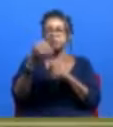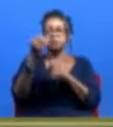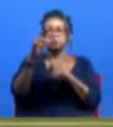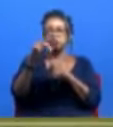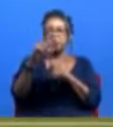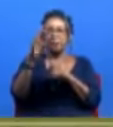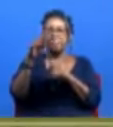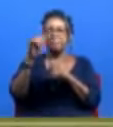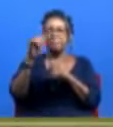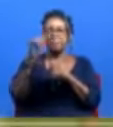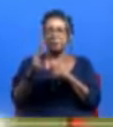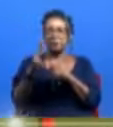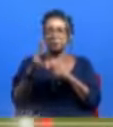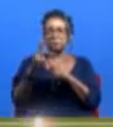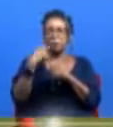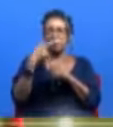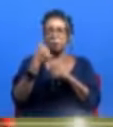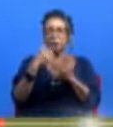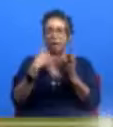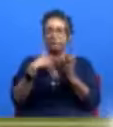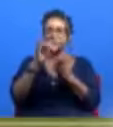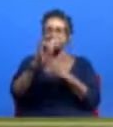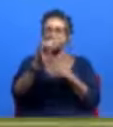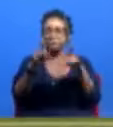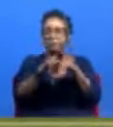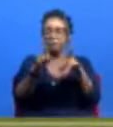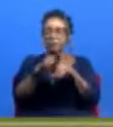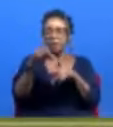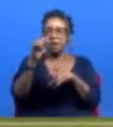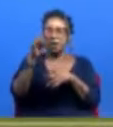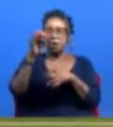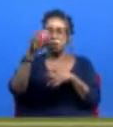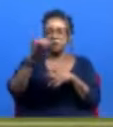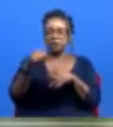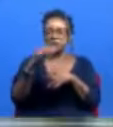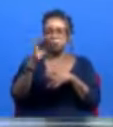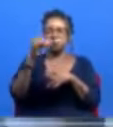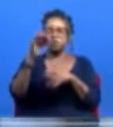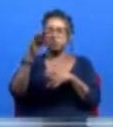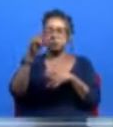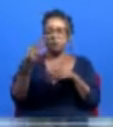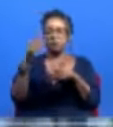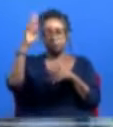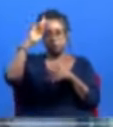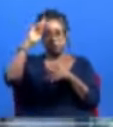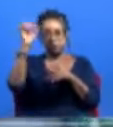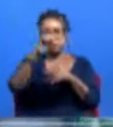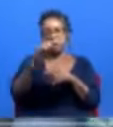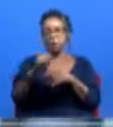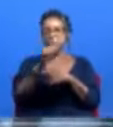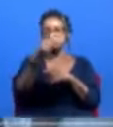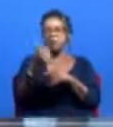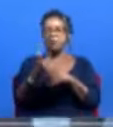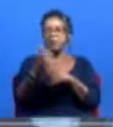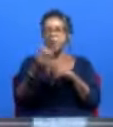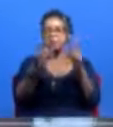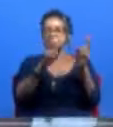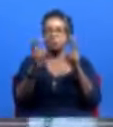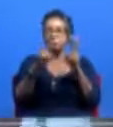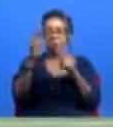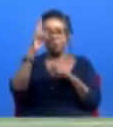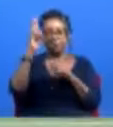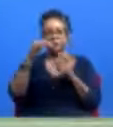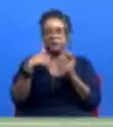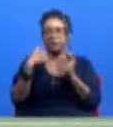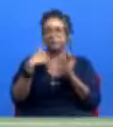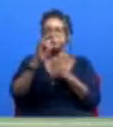Makwata, Fortune Omoto and Leon Levitt Otieno at the Police Circus Stadium. In the other matches, Police FC drew 1-1